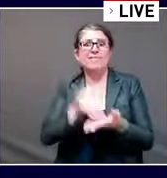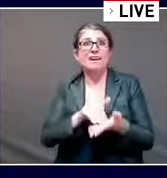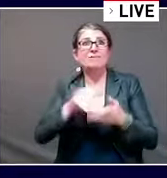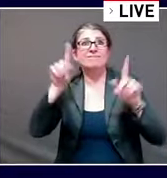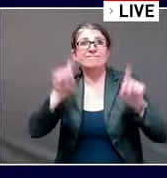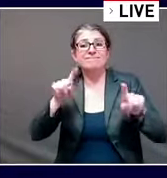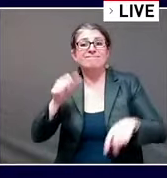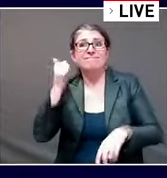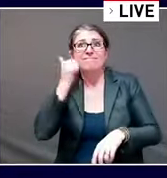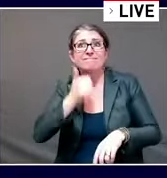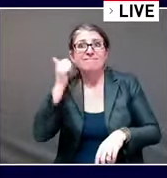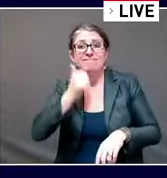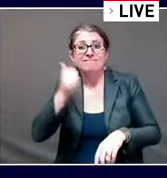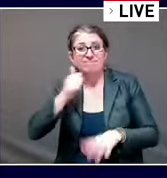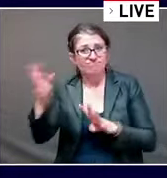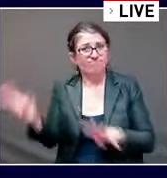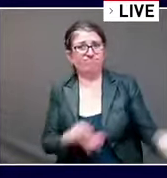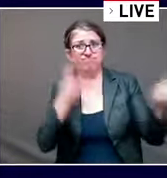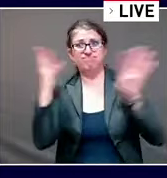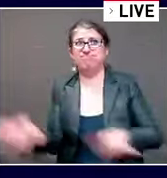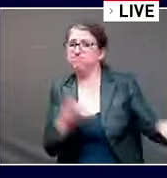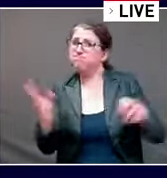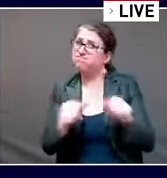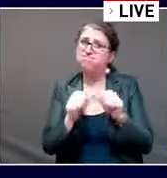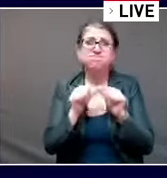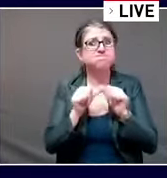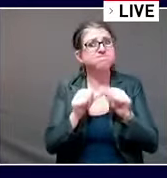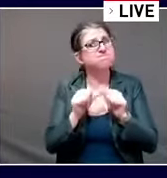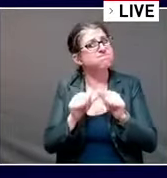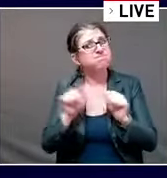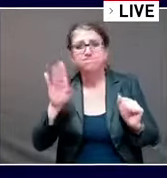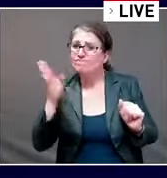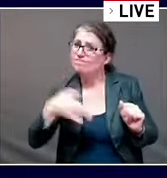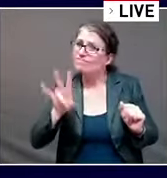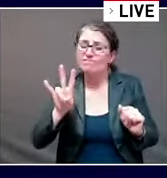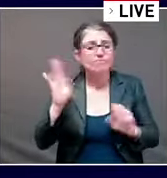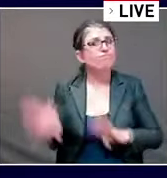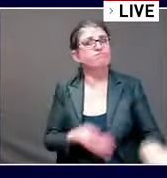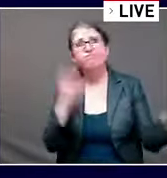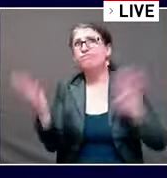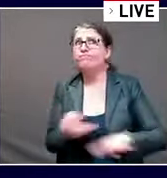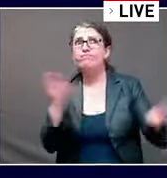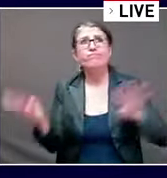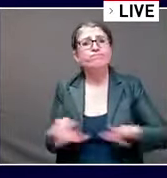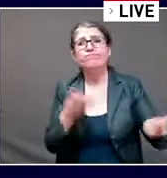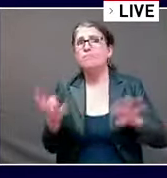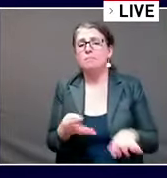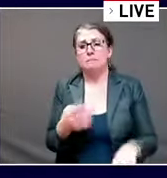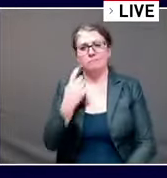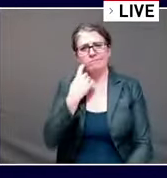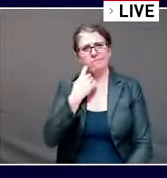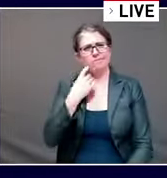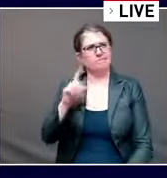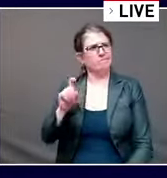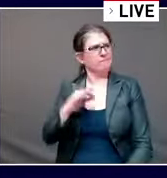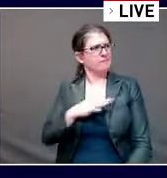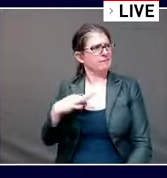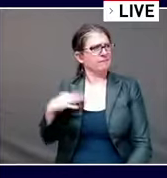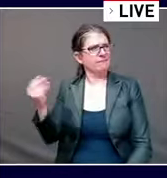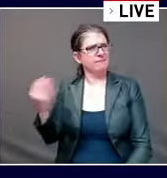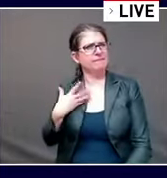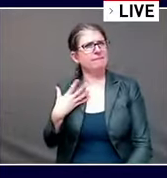also increasing their volume. I don't have the latest data around turnaround times, but we have seen a bit of a